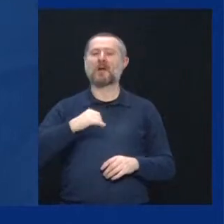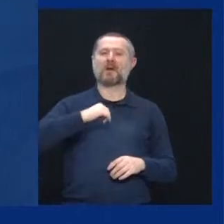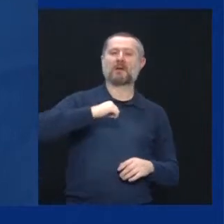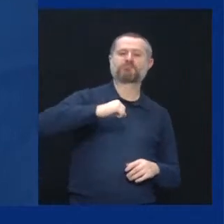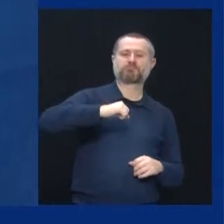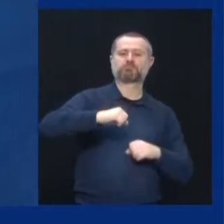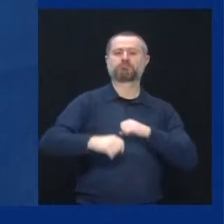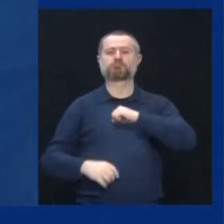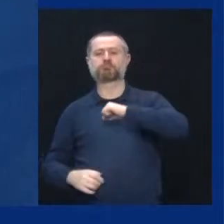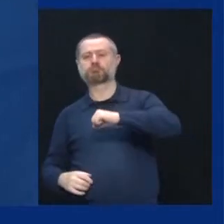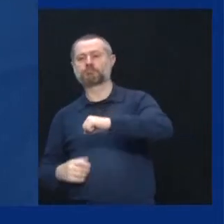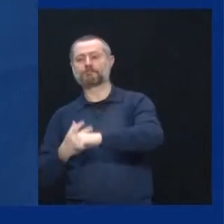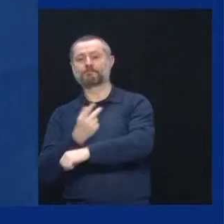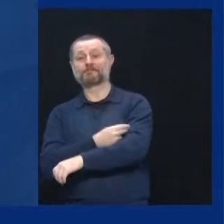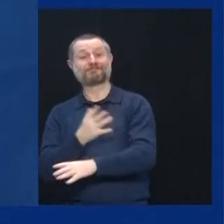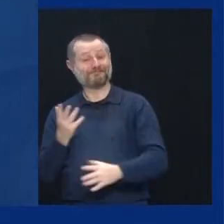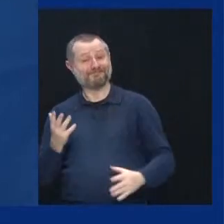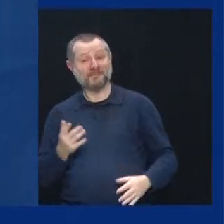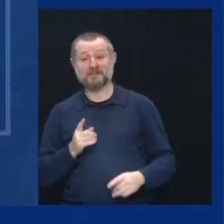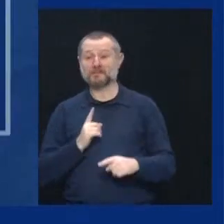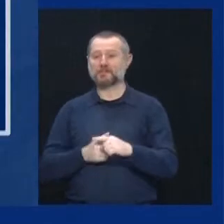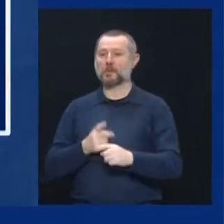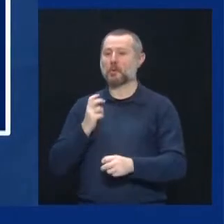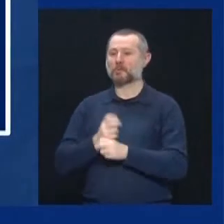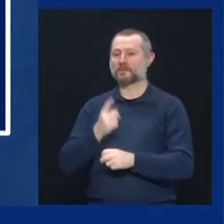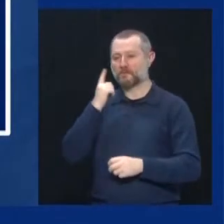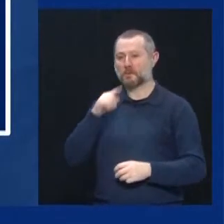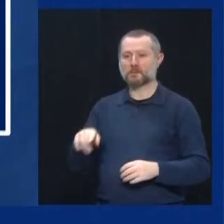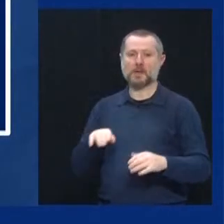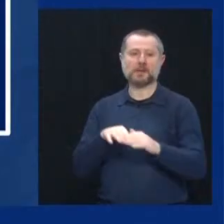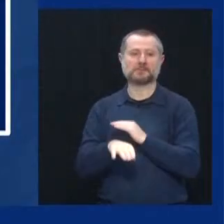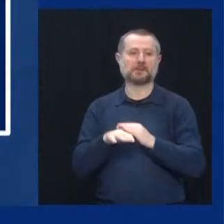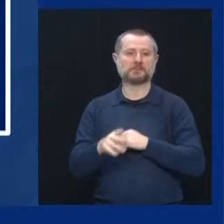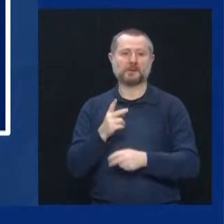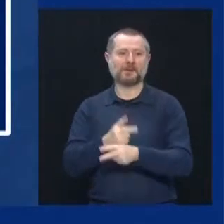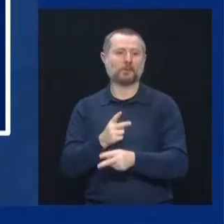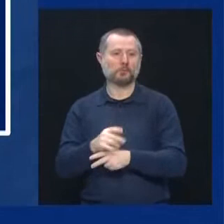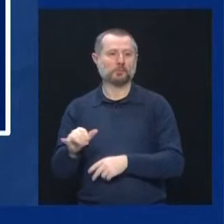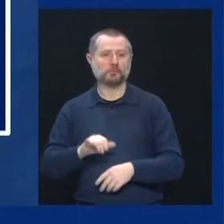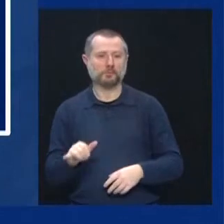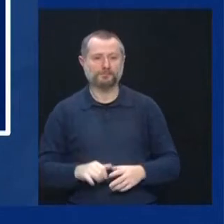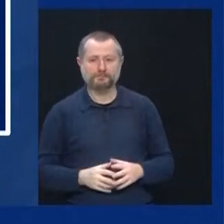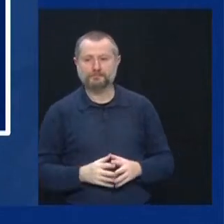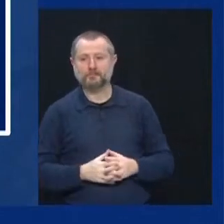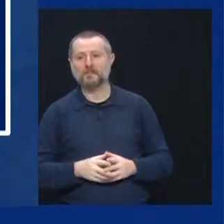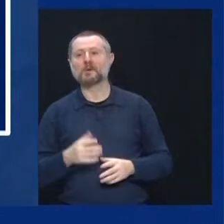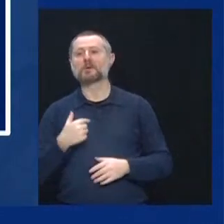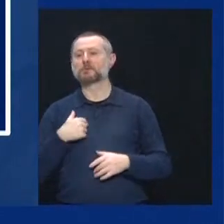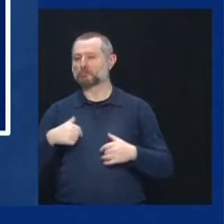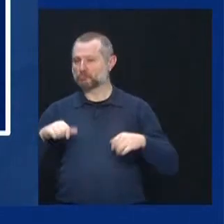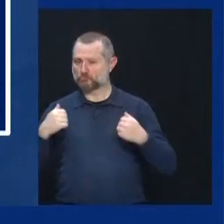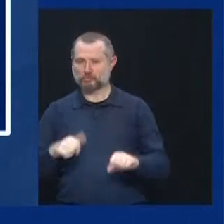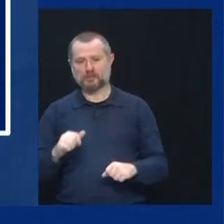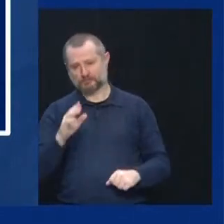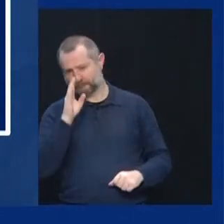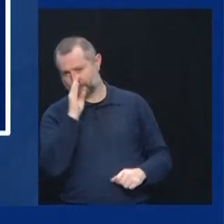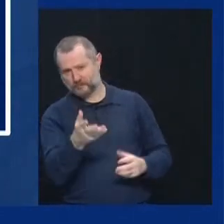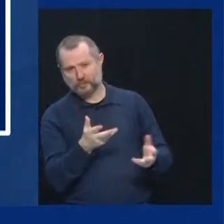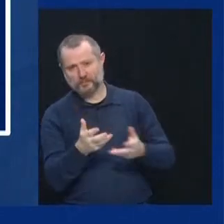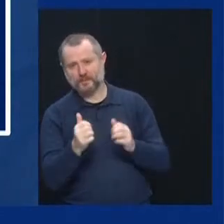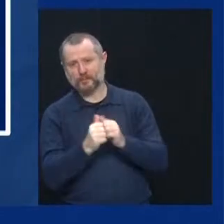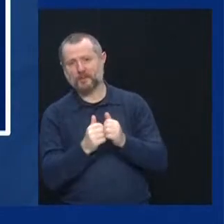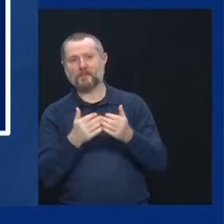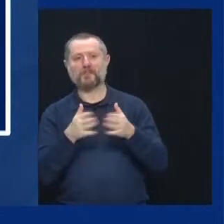higher accessibility issue in those communities. And we have been addressing it directly. We go into public housing, we go